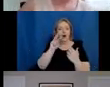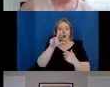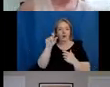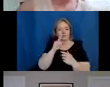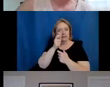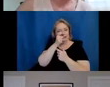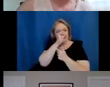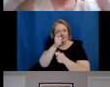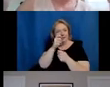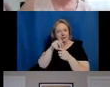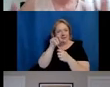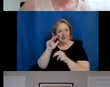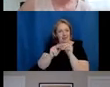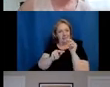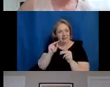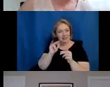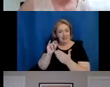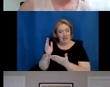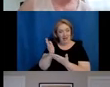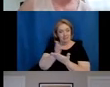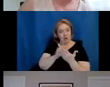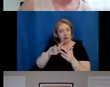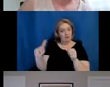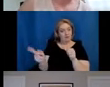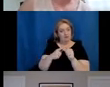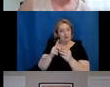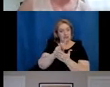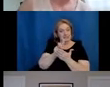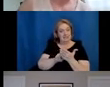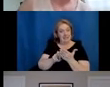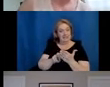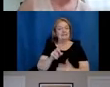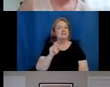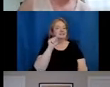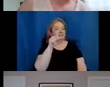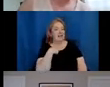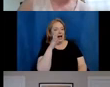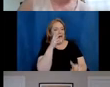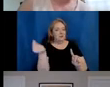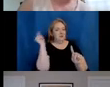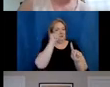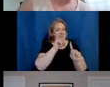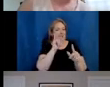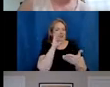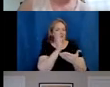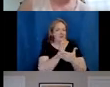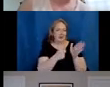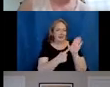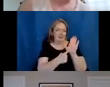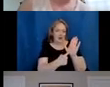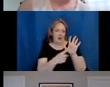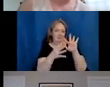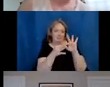the building. Was that part of the original design? Yes, I'm actually going to go back to this photo just so I can show